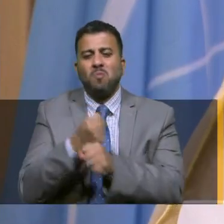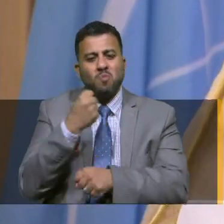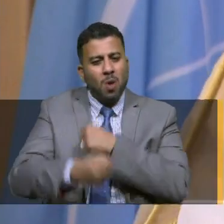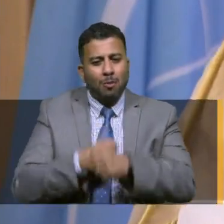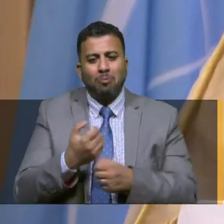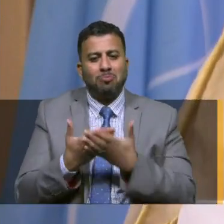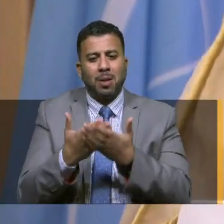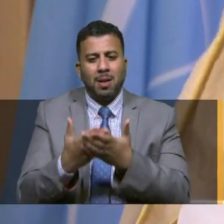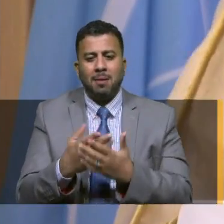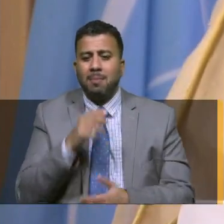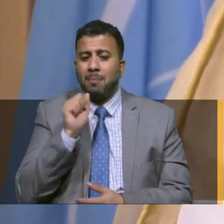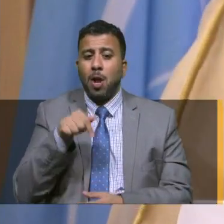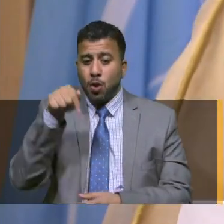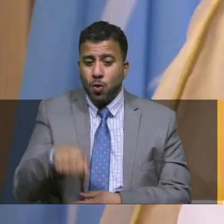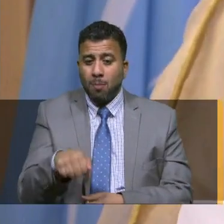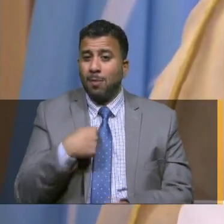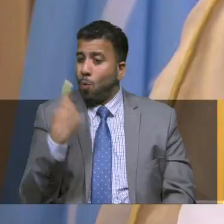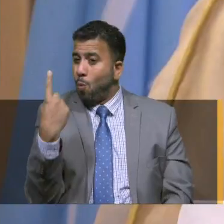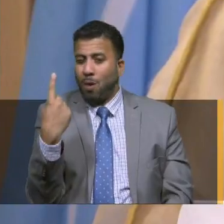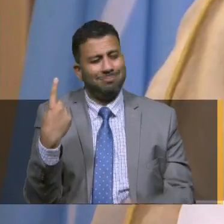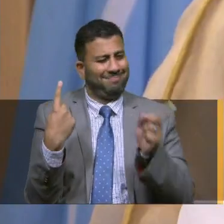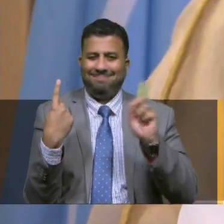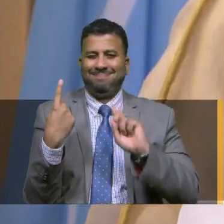it means we are not alone.